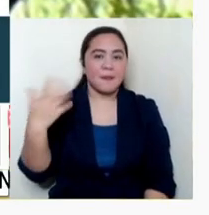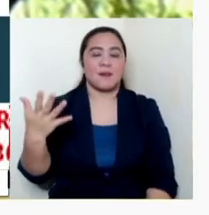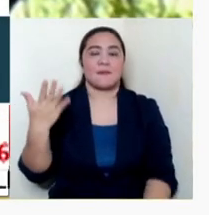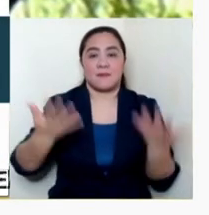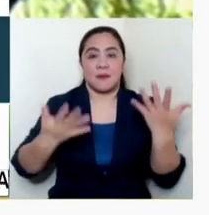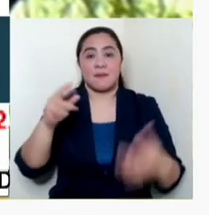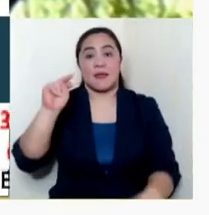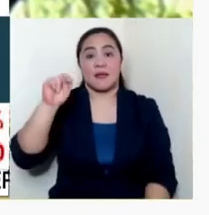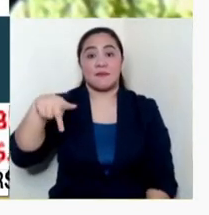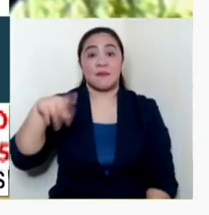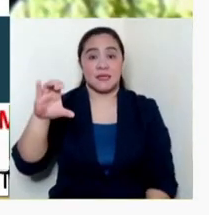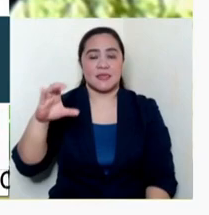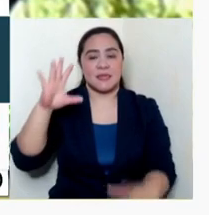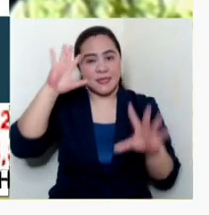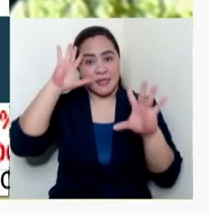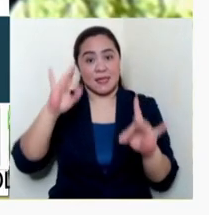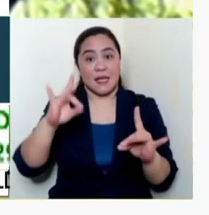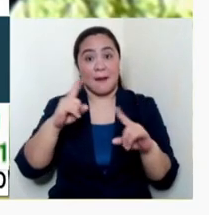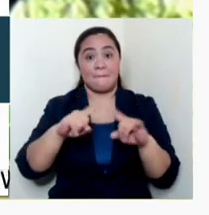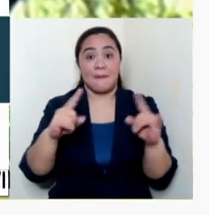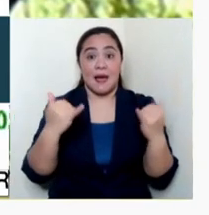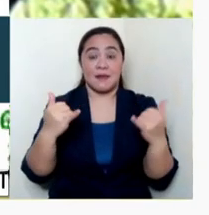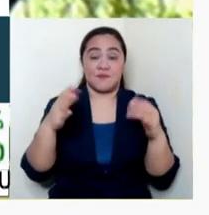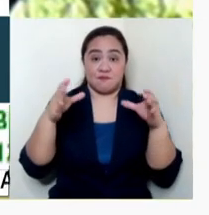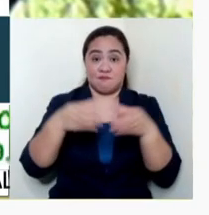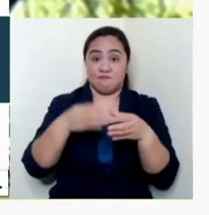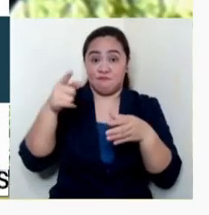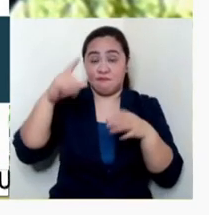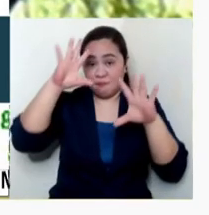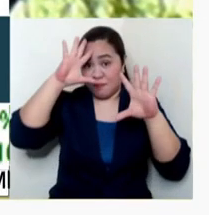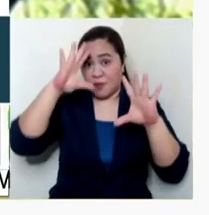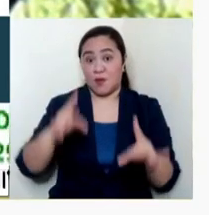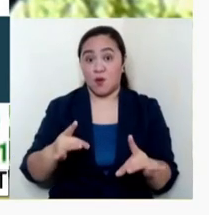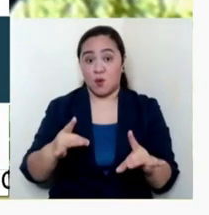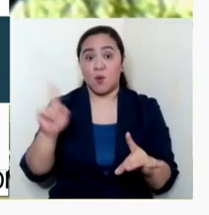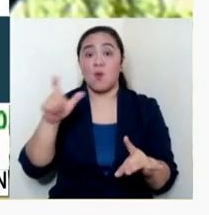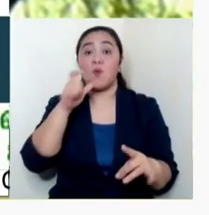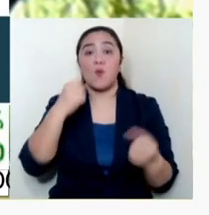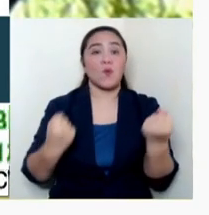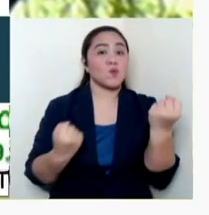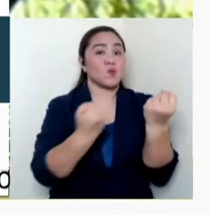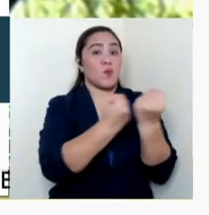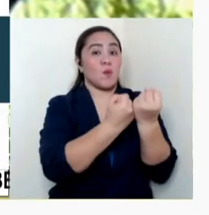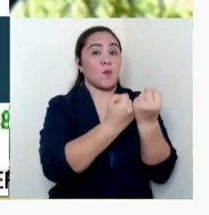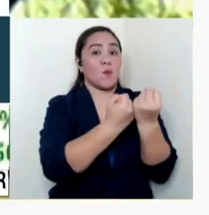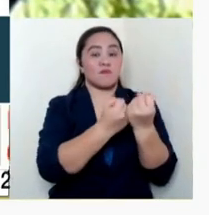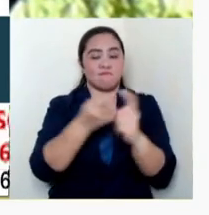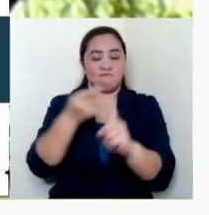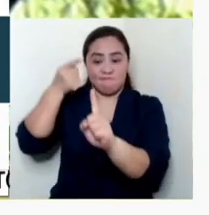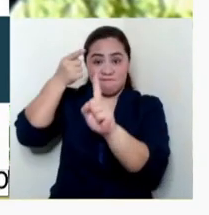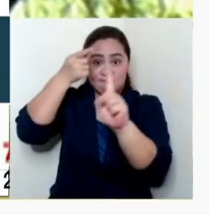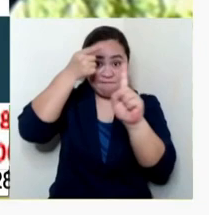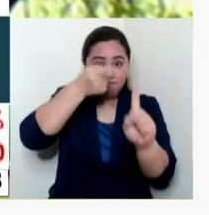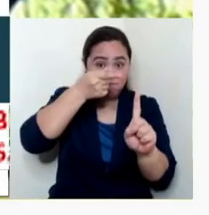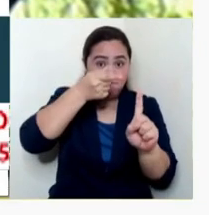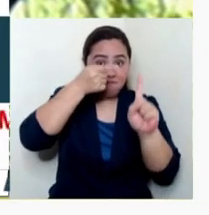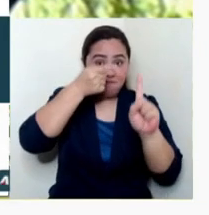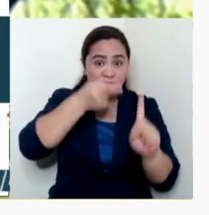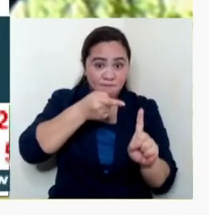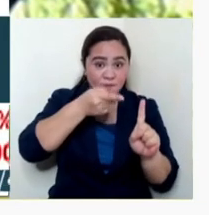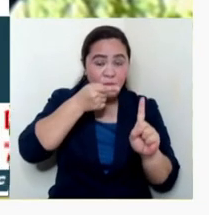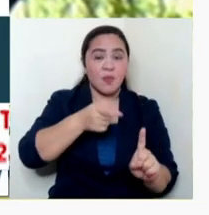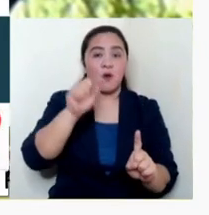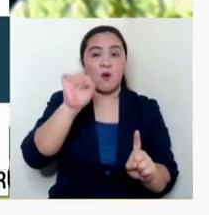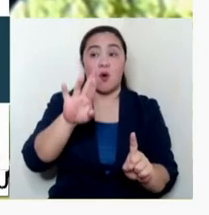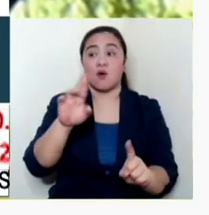decide. But the decision of the NPC, Carmina, can be either supporting a particular candidate or allowing the members to